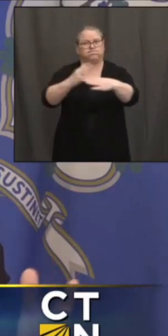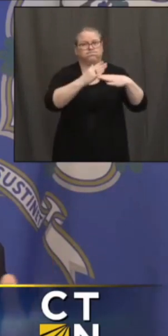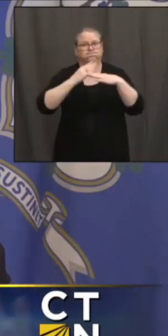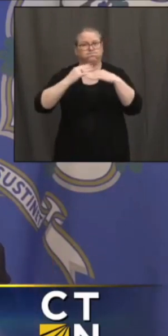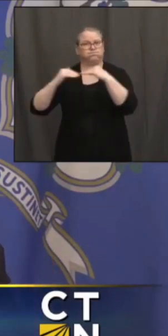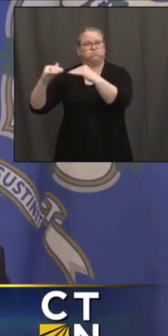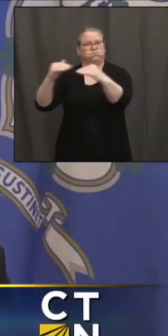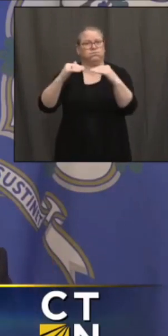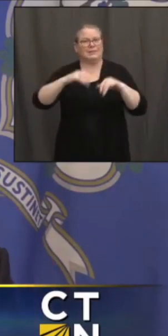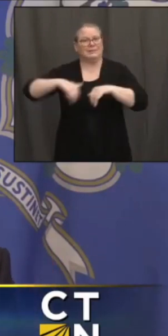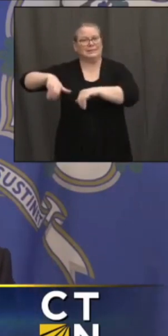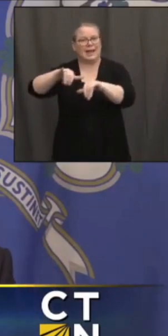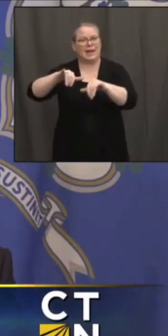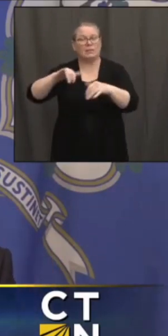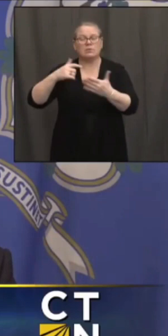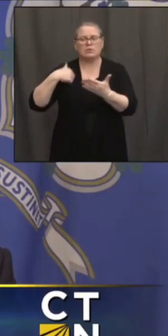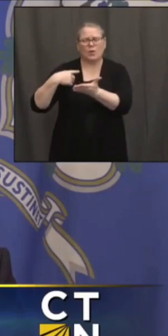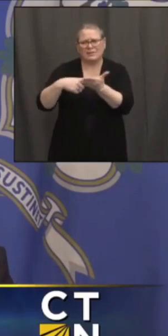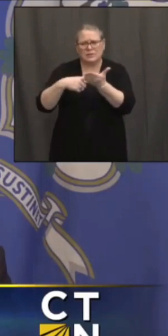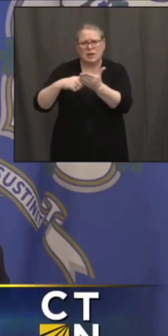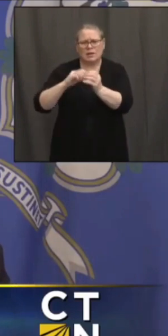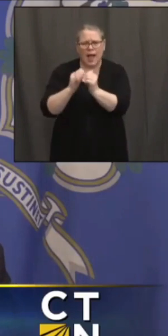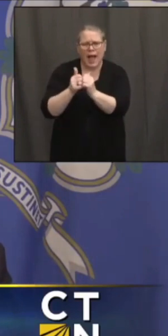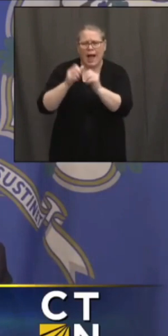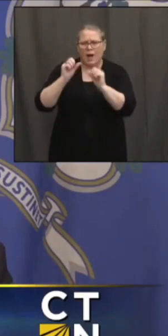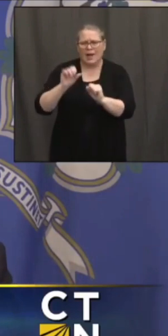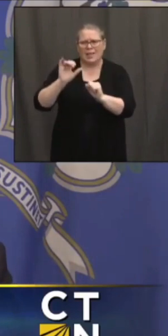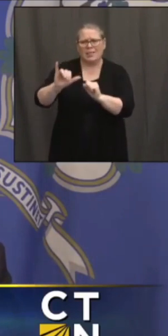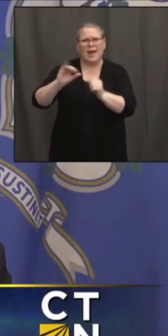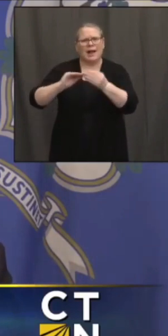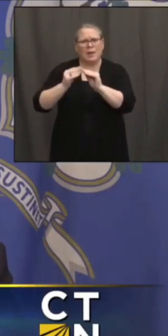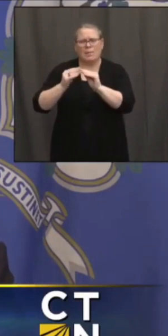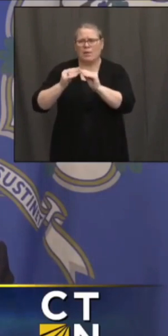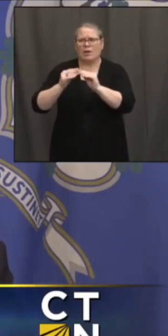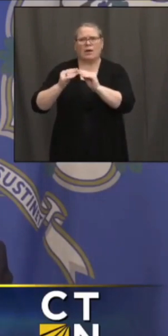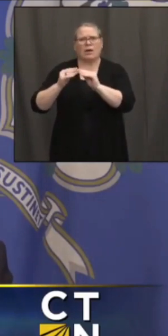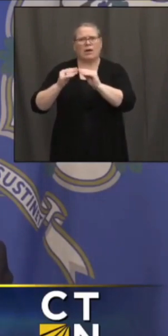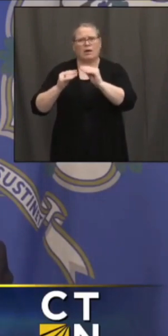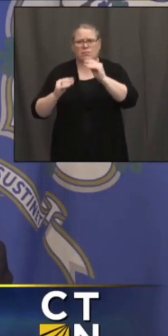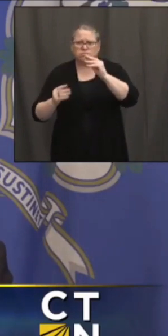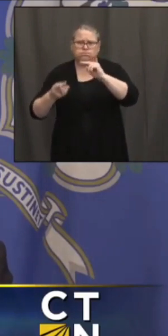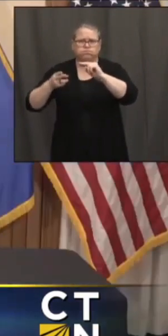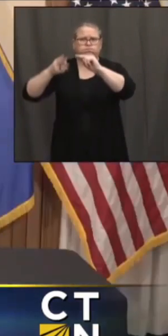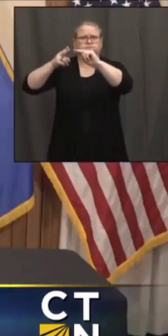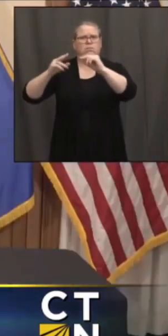this and across the country in order to get us to that 80% herd immunity.